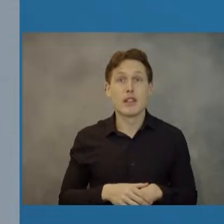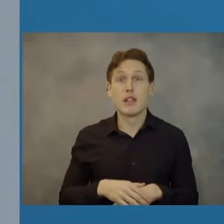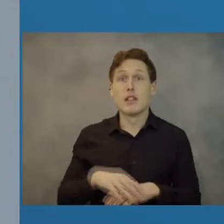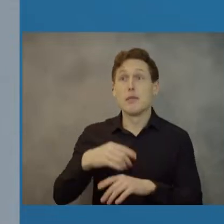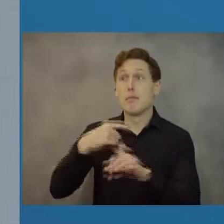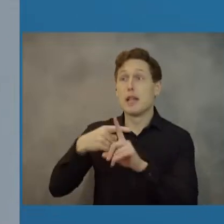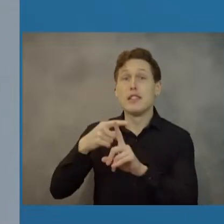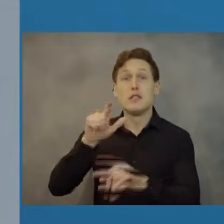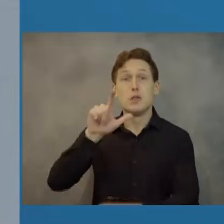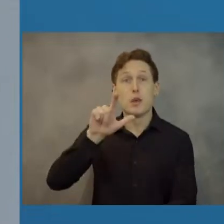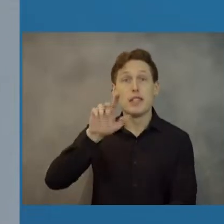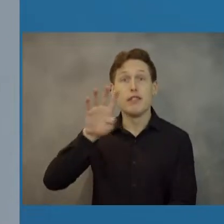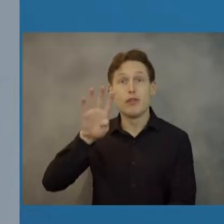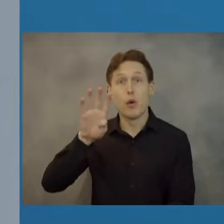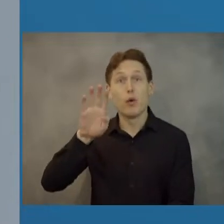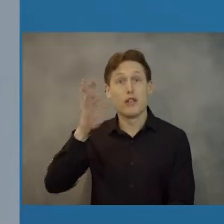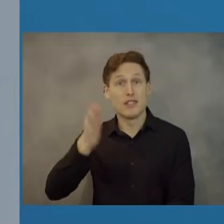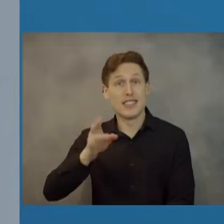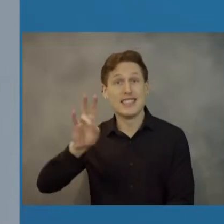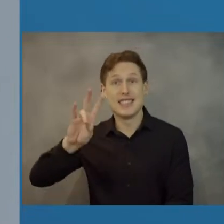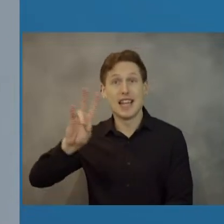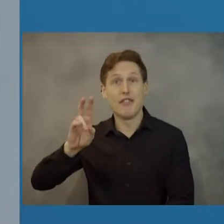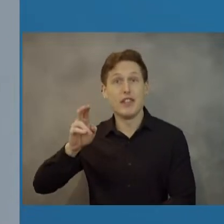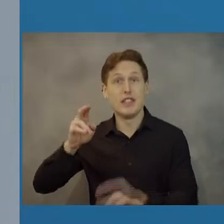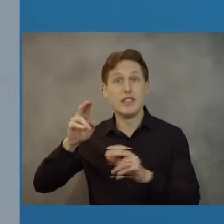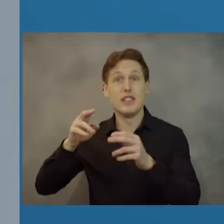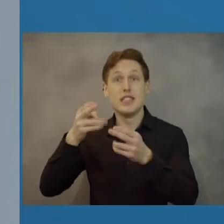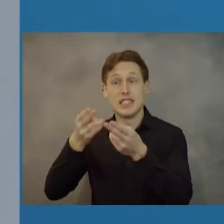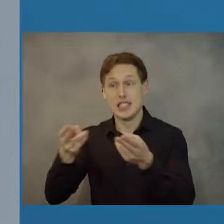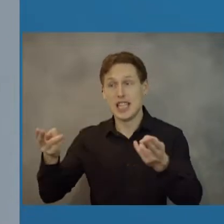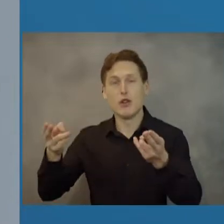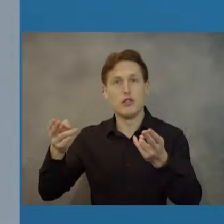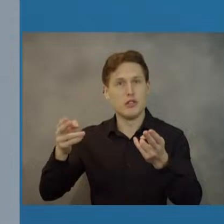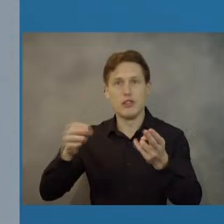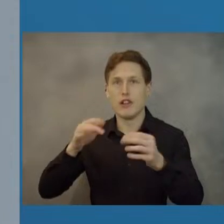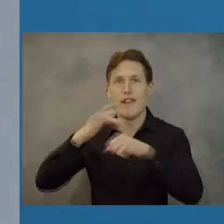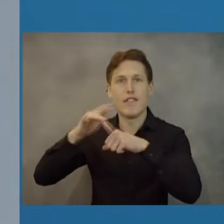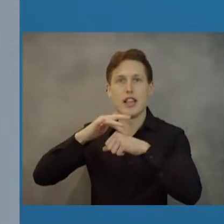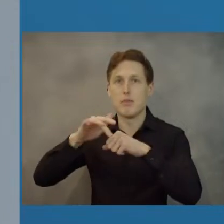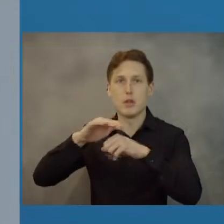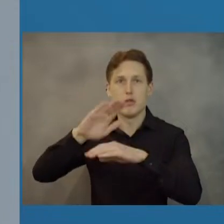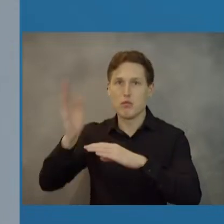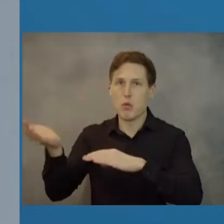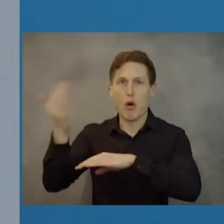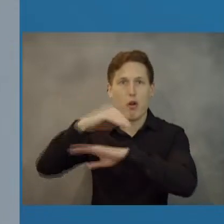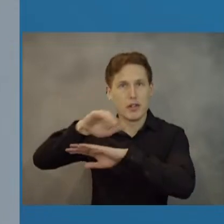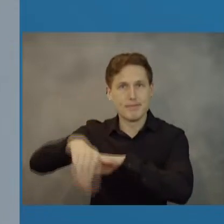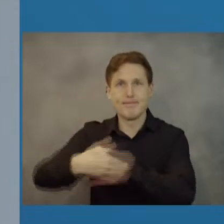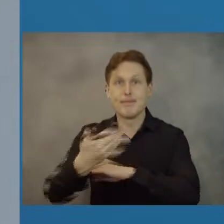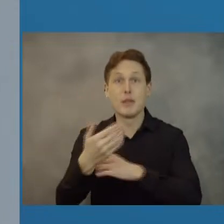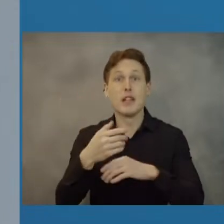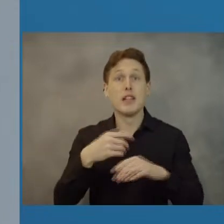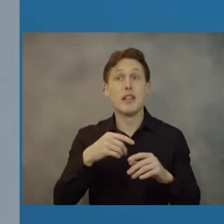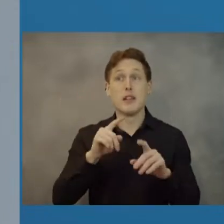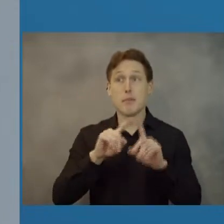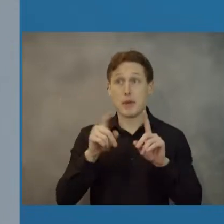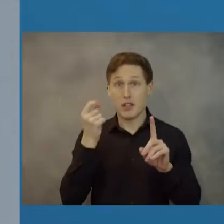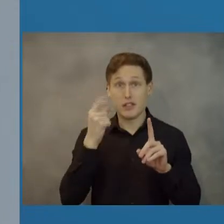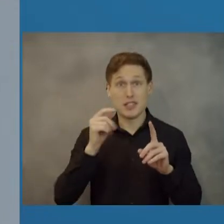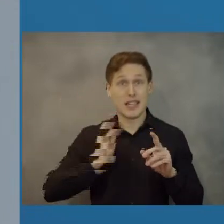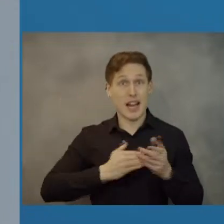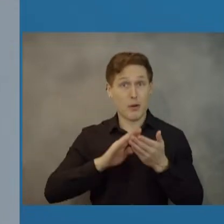sites throughout the subway system. But protecting our communities requires more than streets where people feel